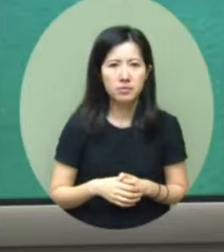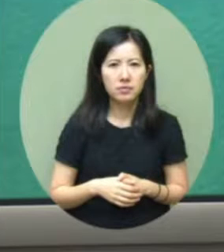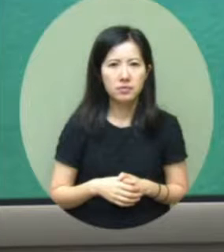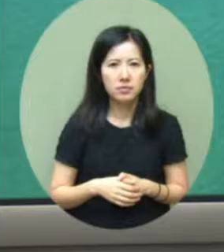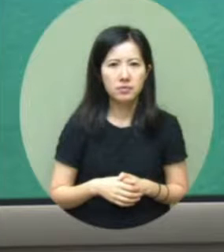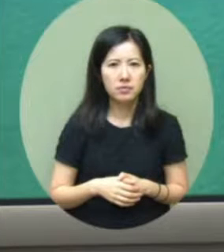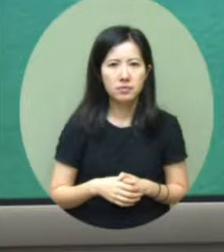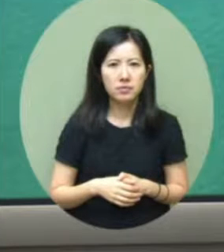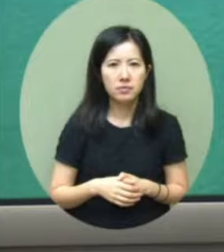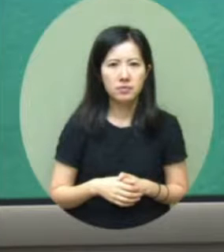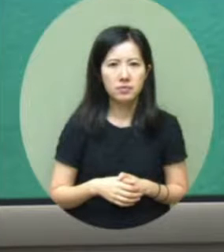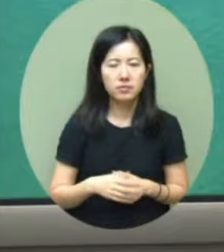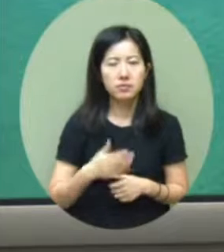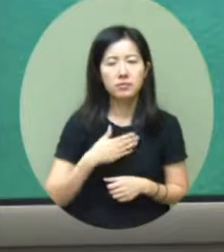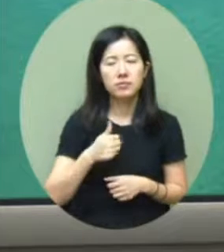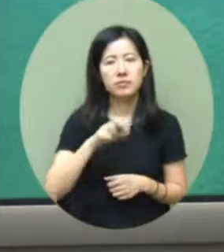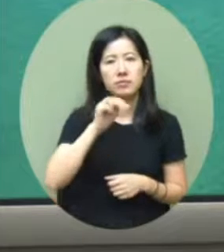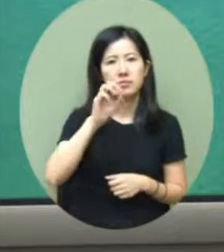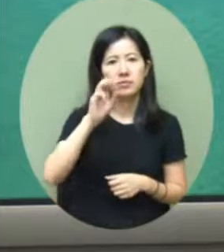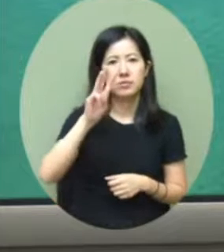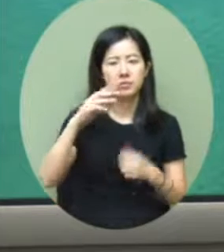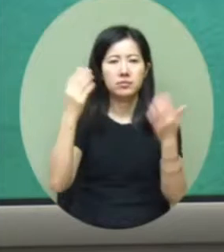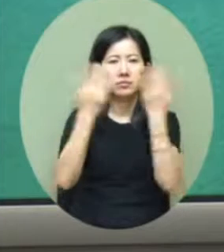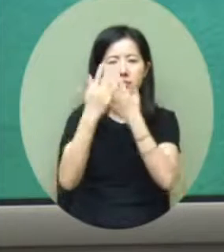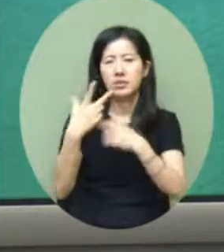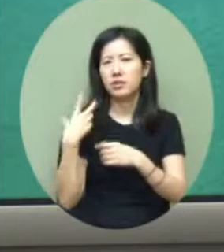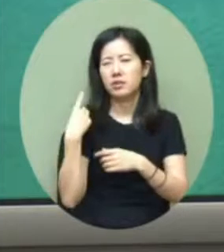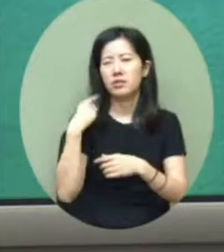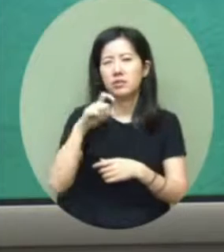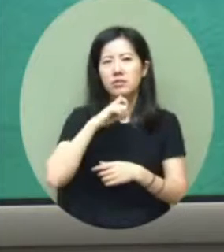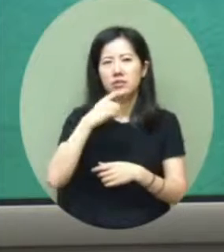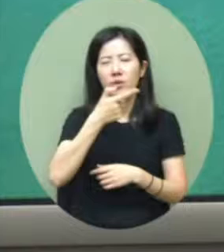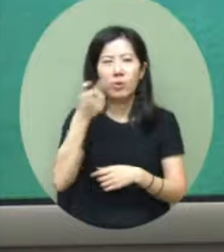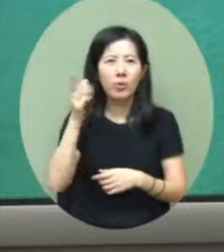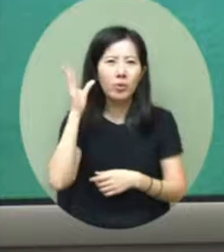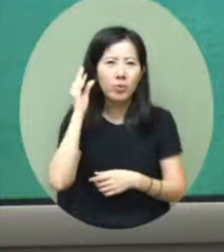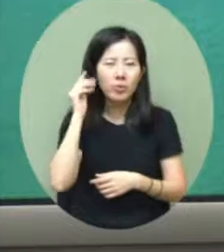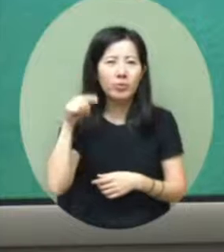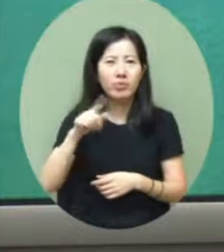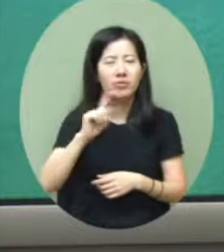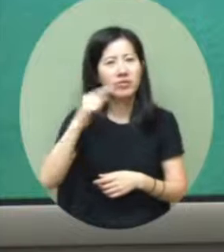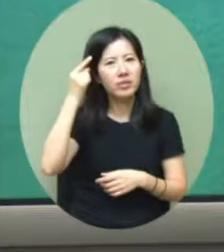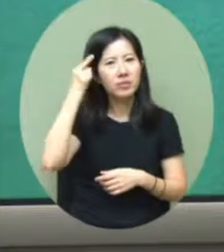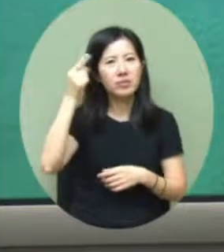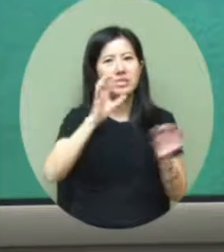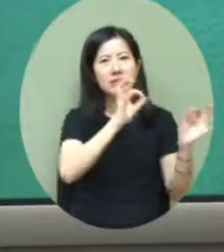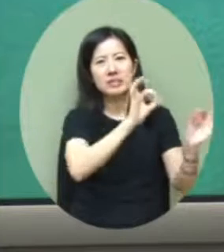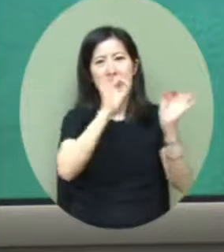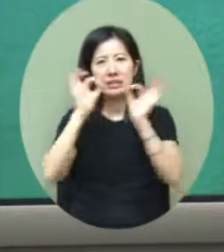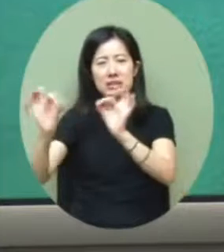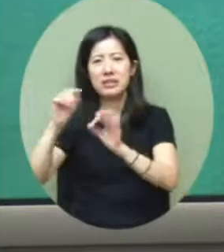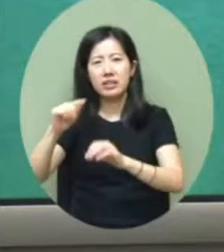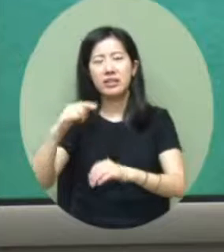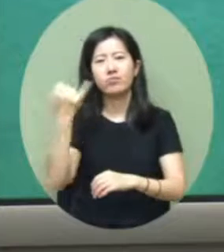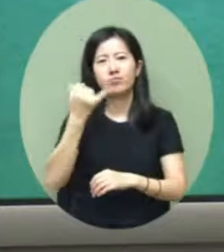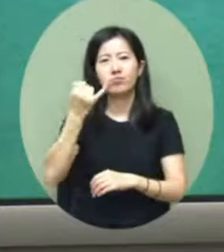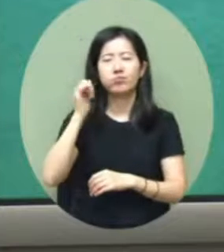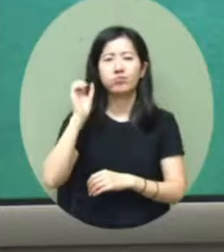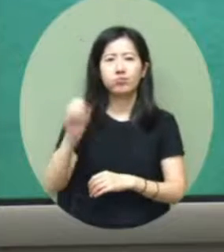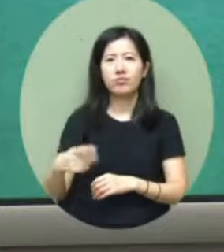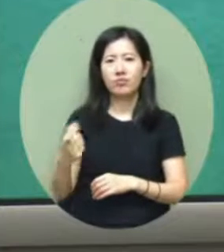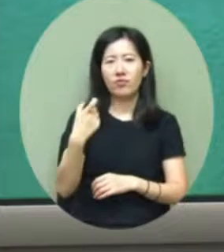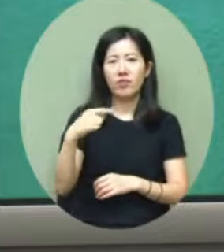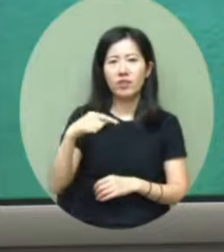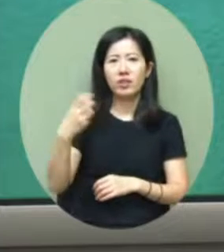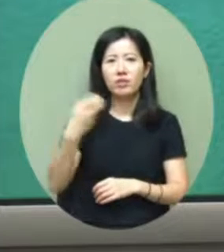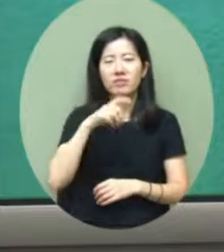The gentleman in a white shirt on the left. I'm from Now TV. There is a strong